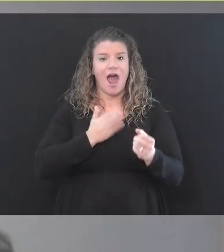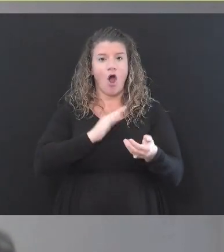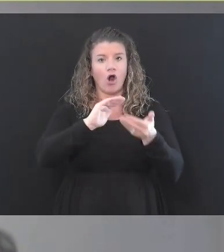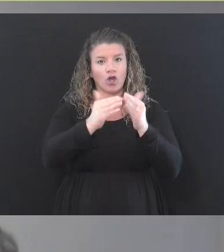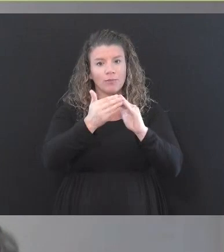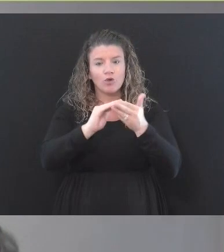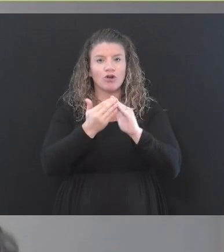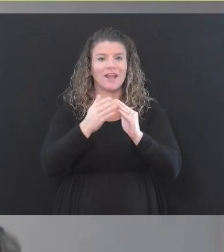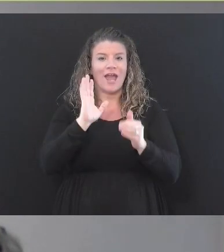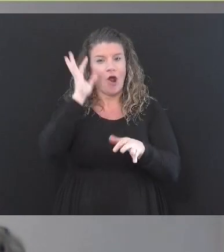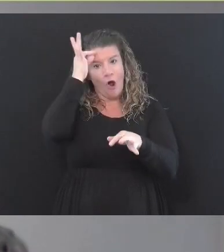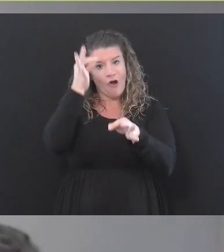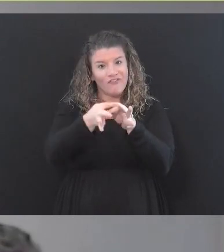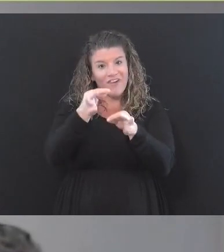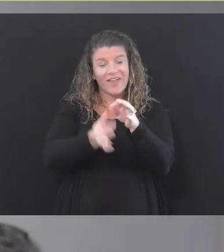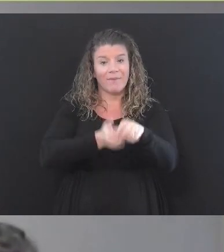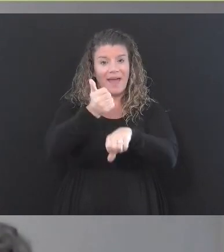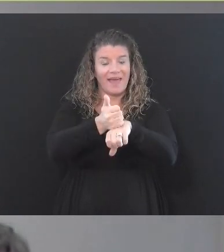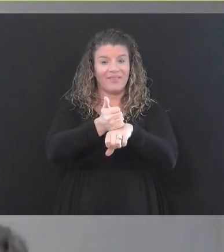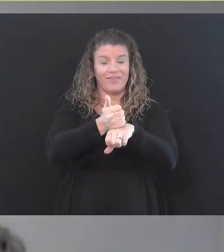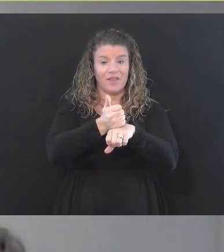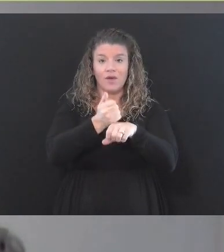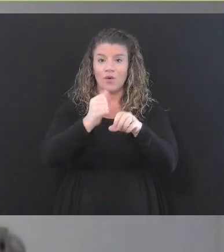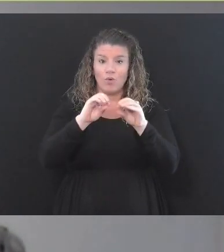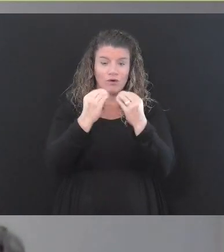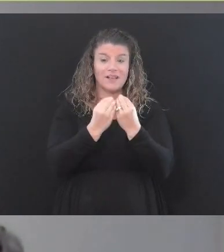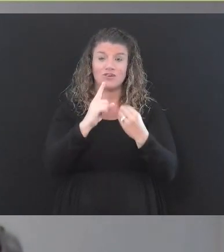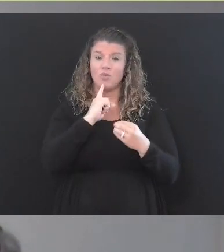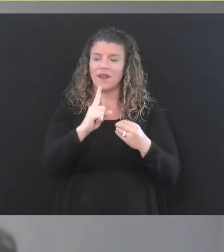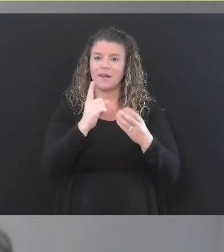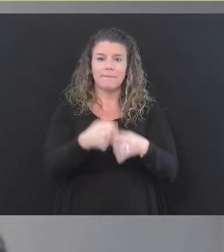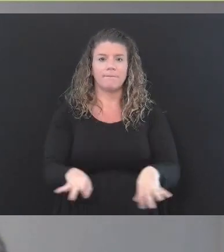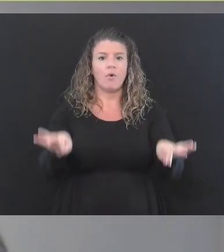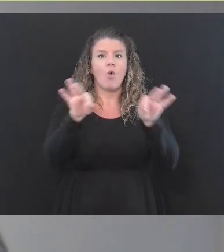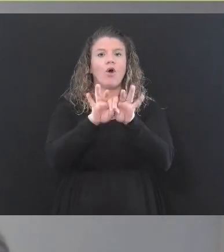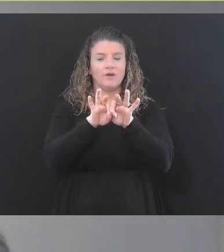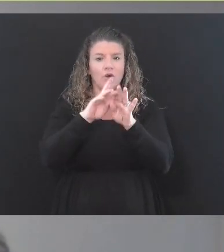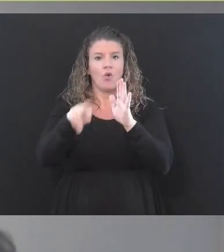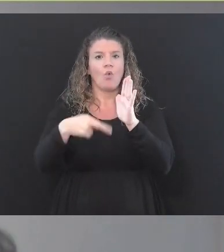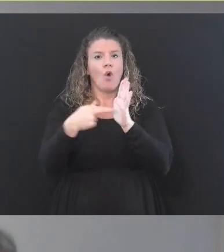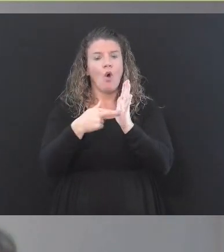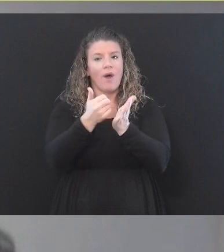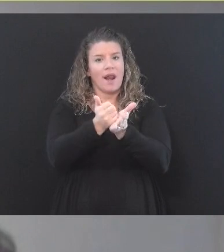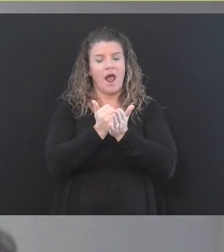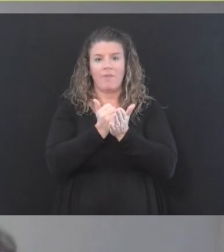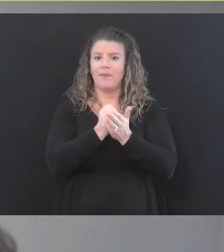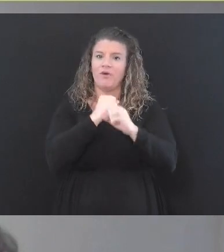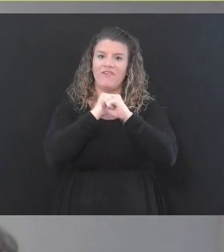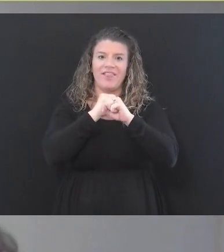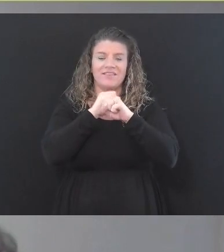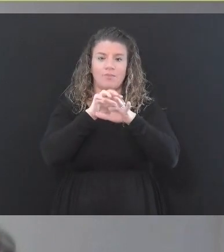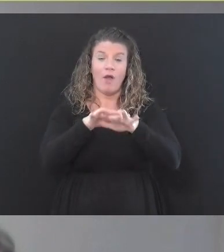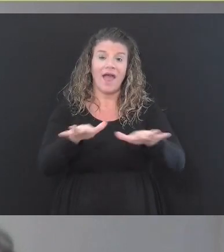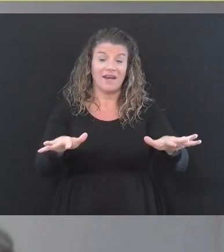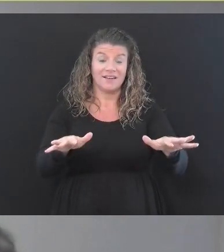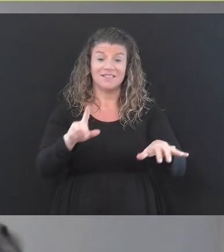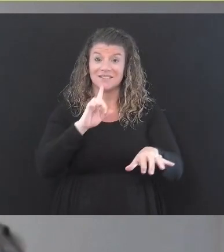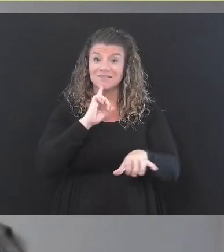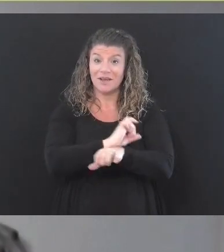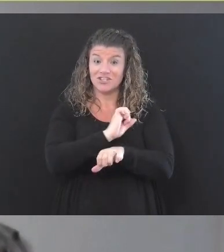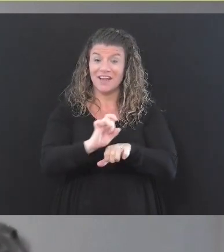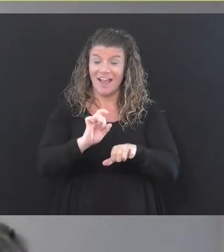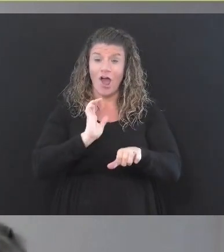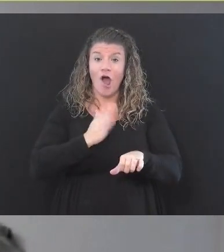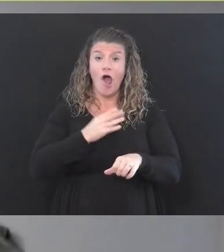faith-based organizations play such a critical role in preventing the spread of COVID-19, especially among our